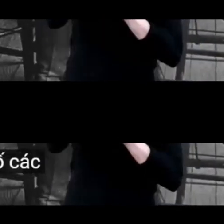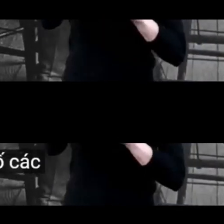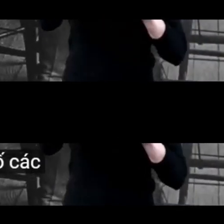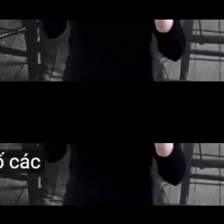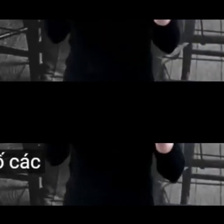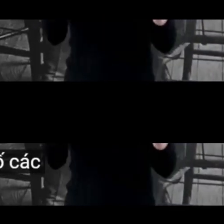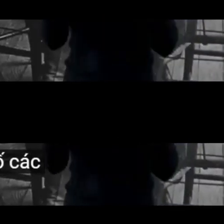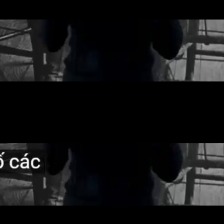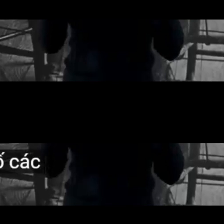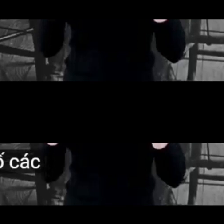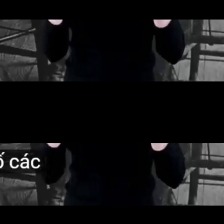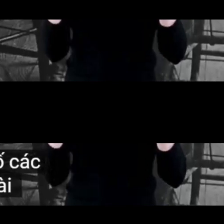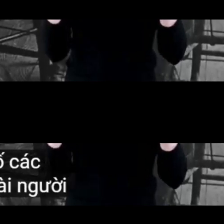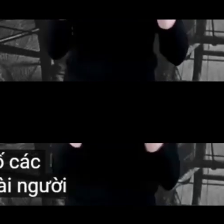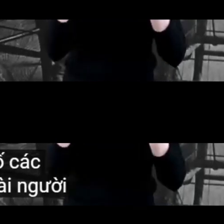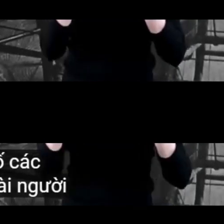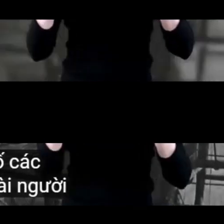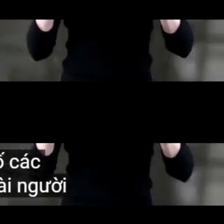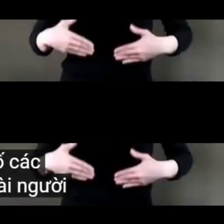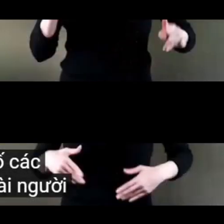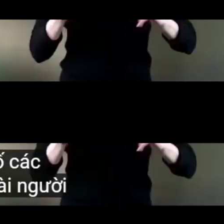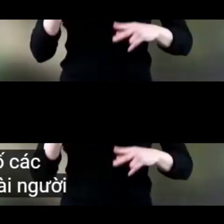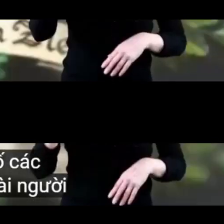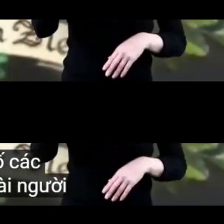deadliest conflicts in human history.